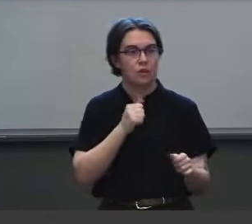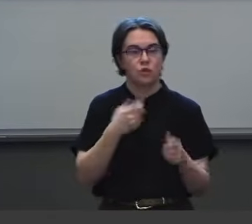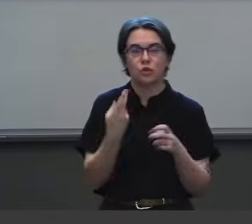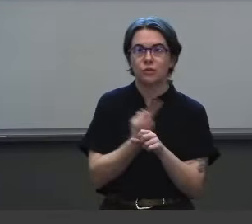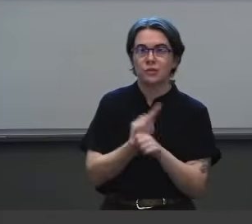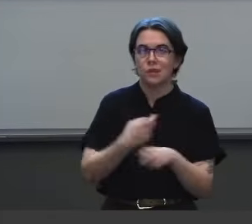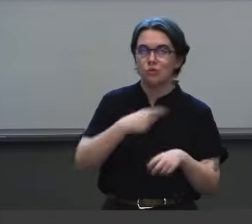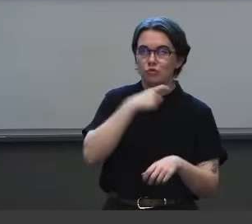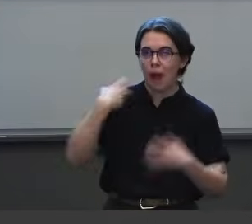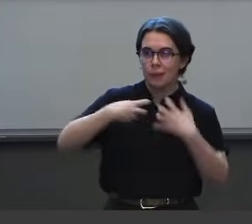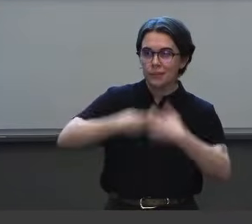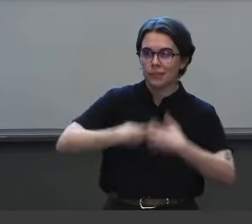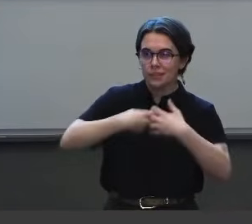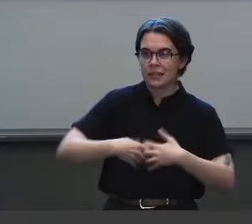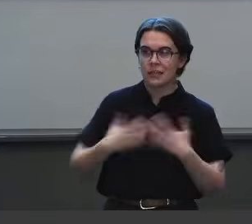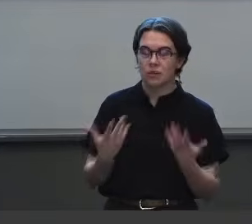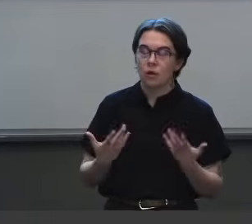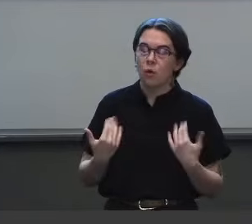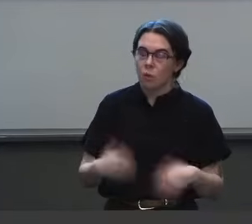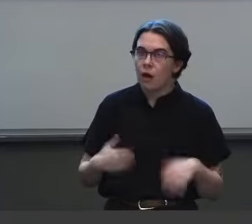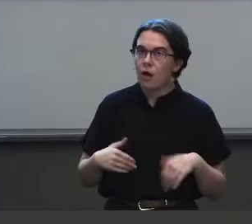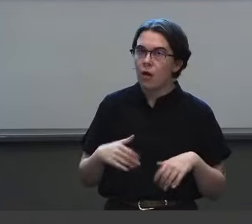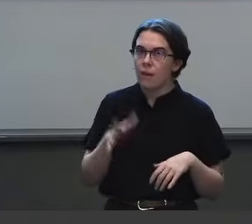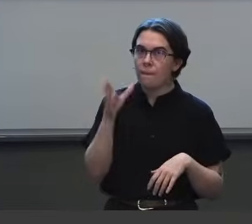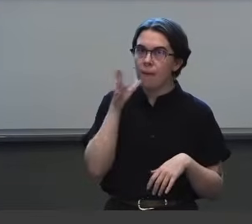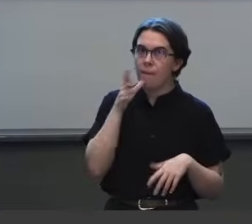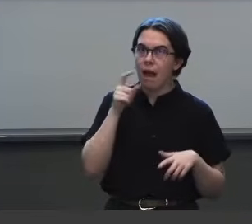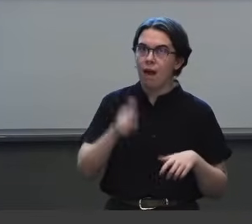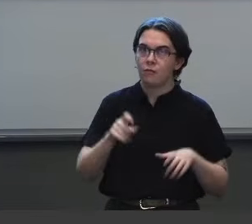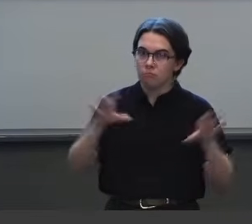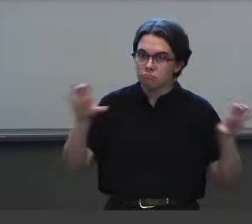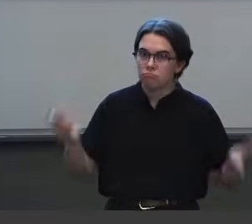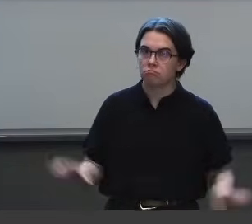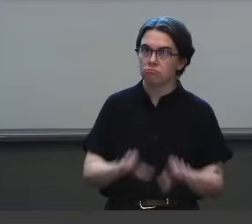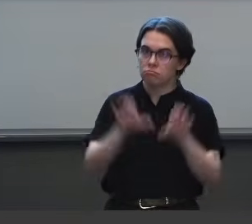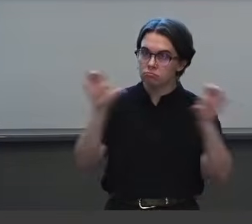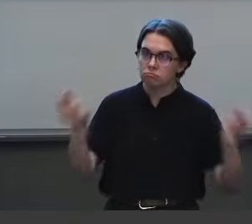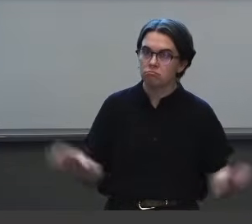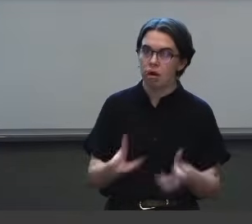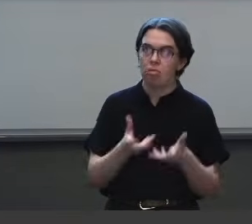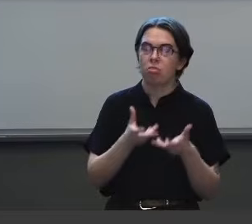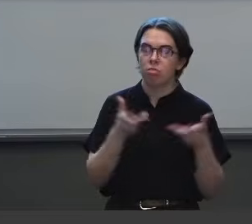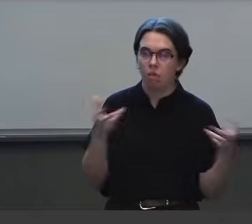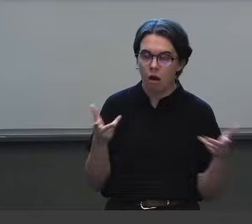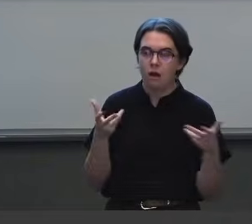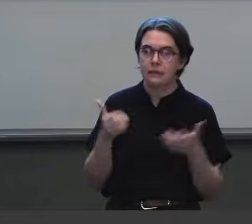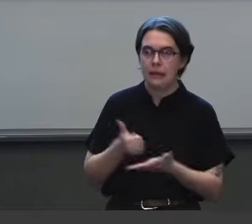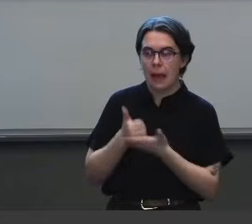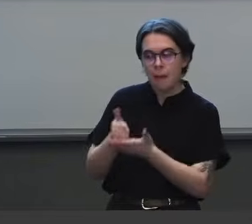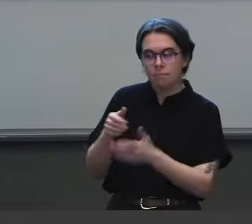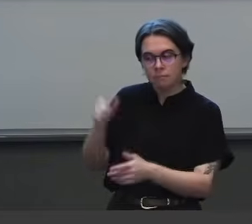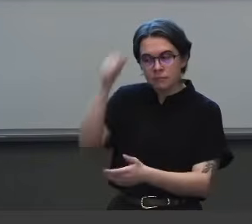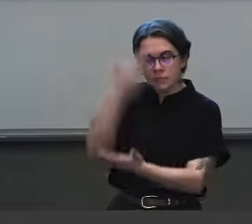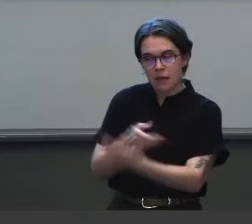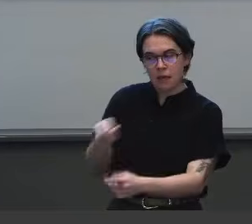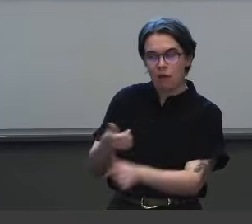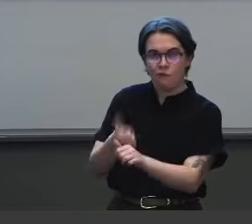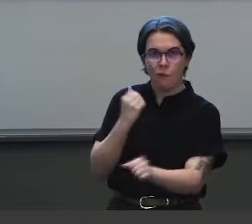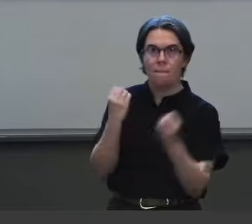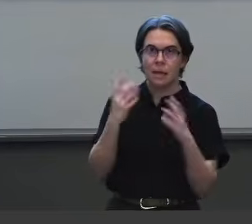to protect her son from these particular sounds that are quite loud and annoying to him.